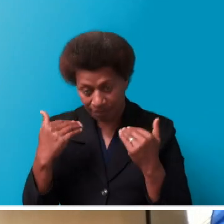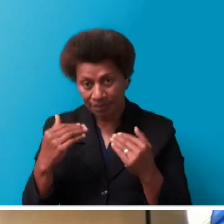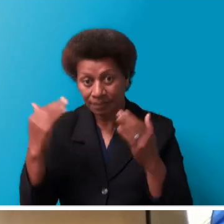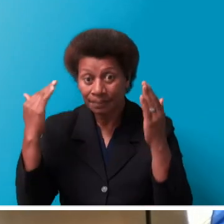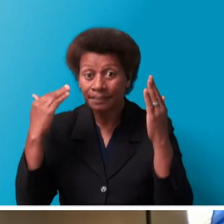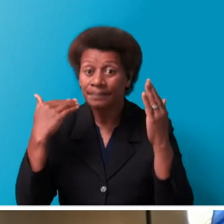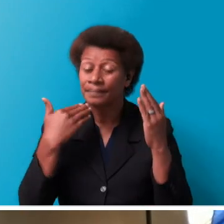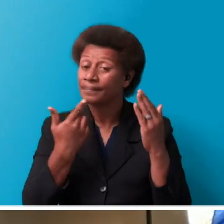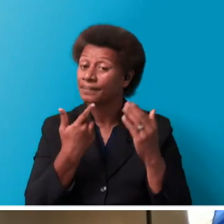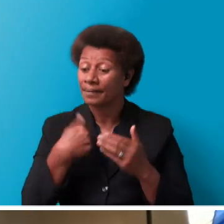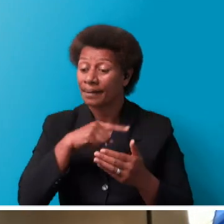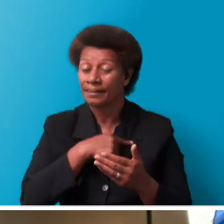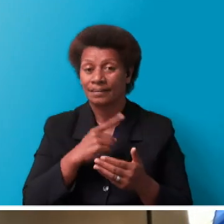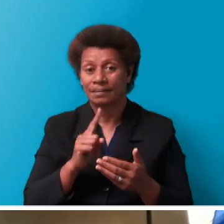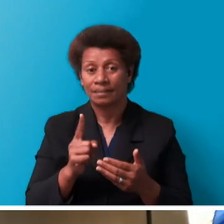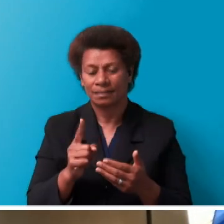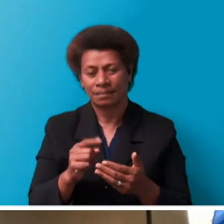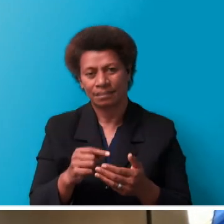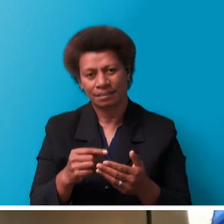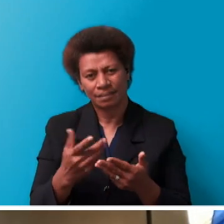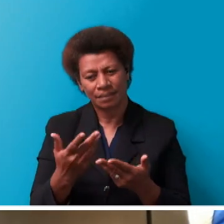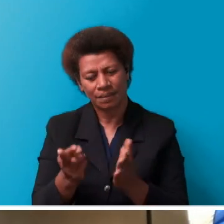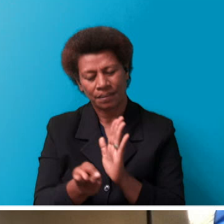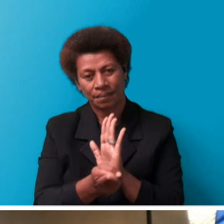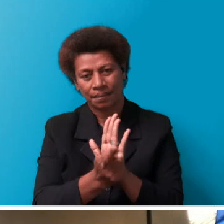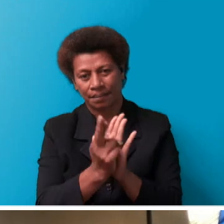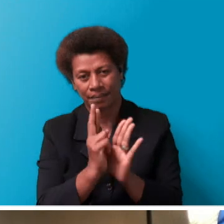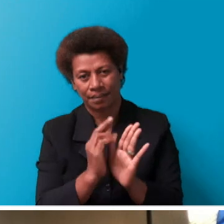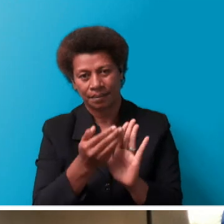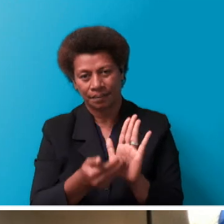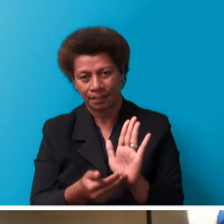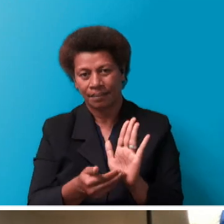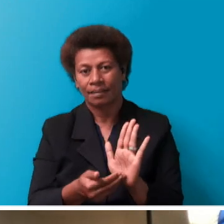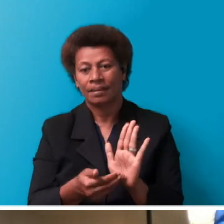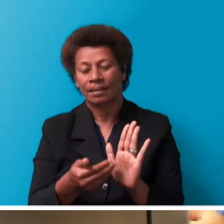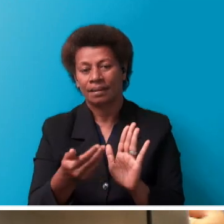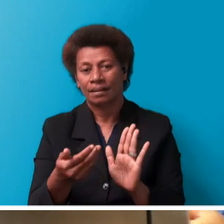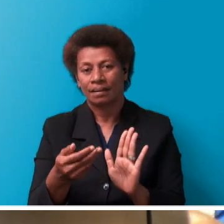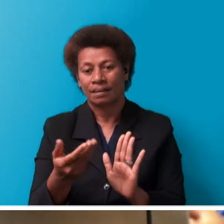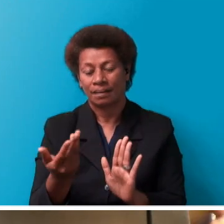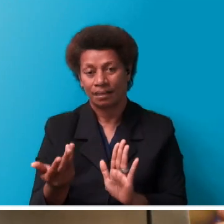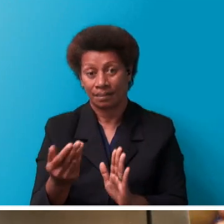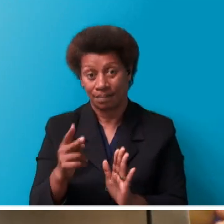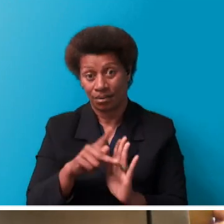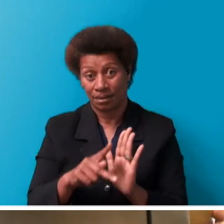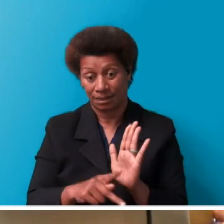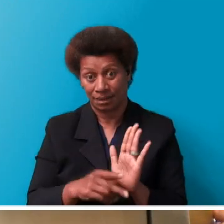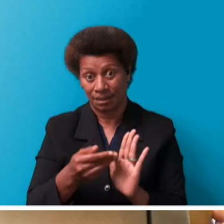undertaken the most comprehensive review of Fiji's national security and defense policies in